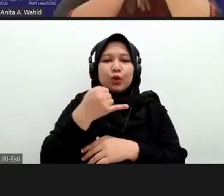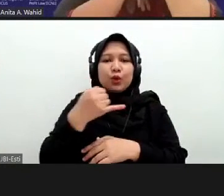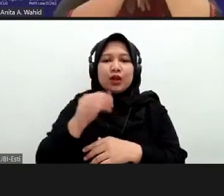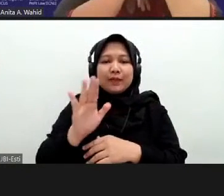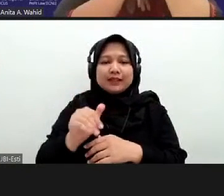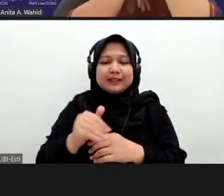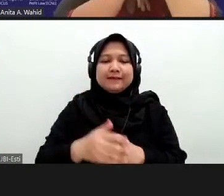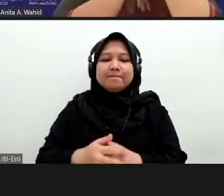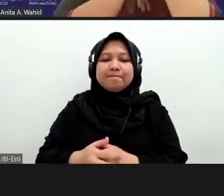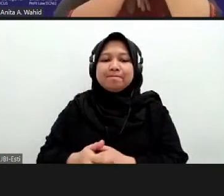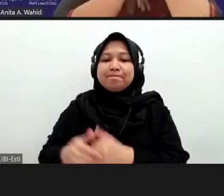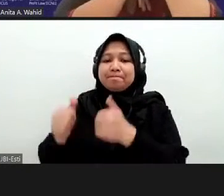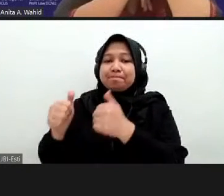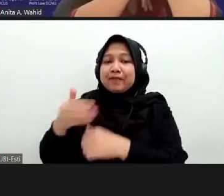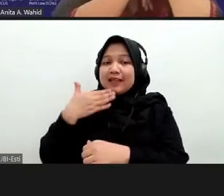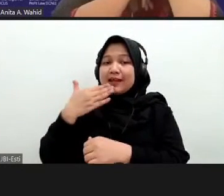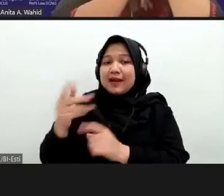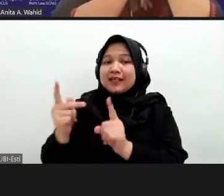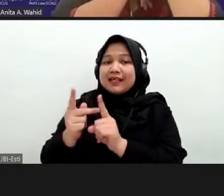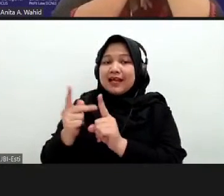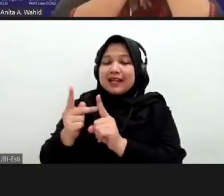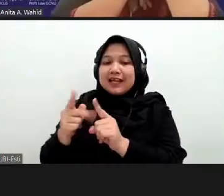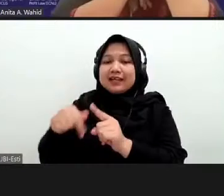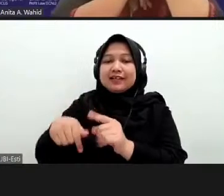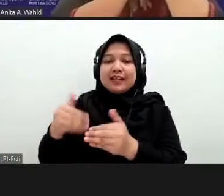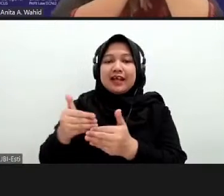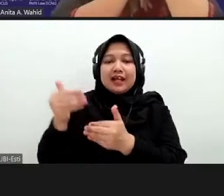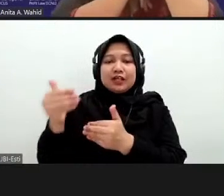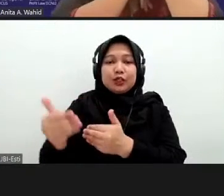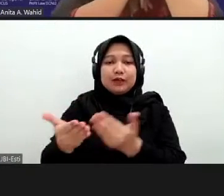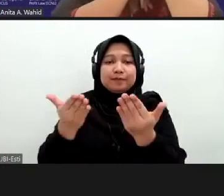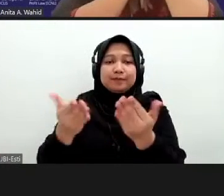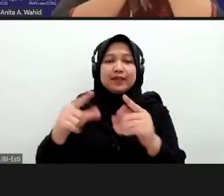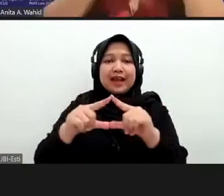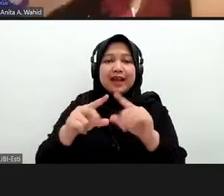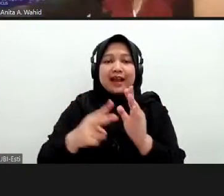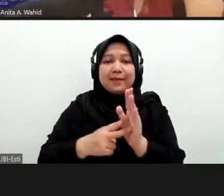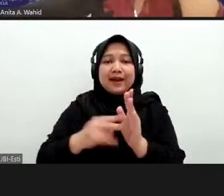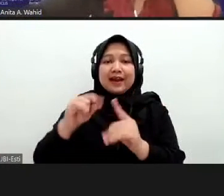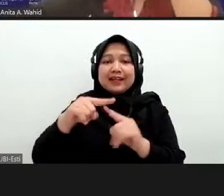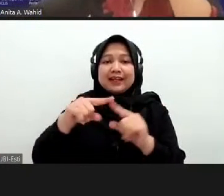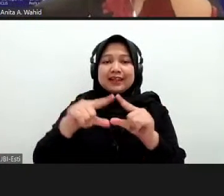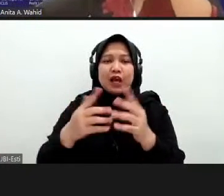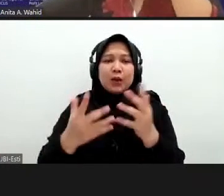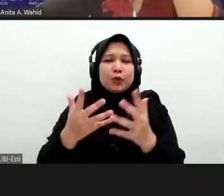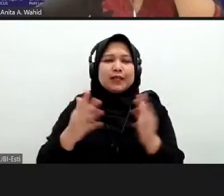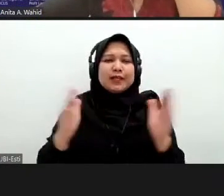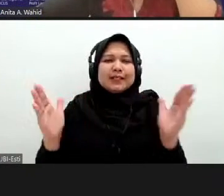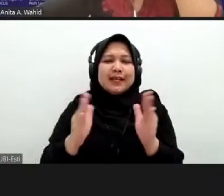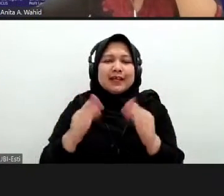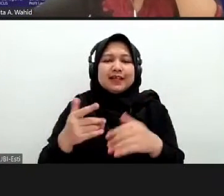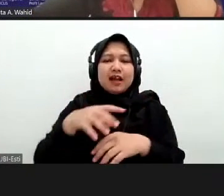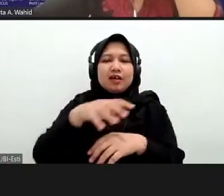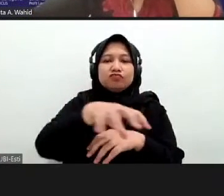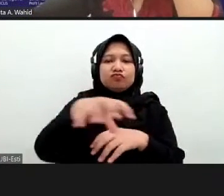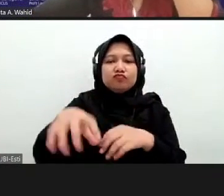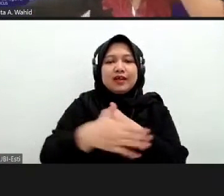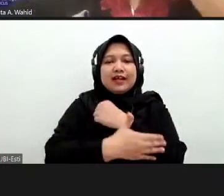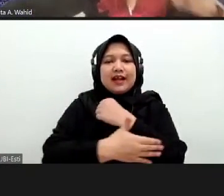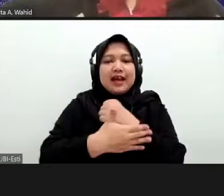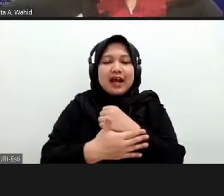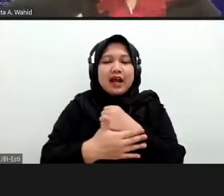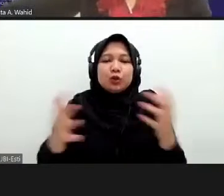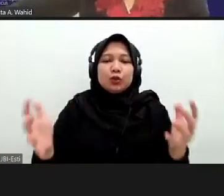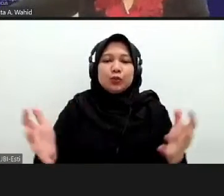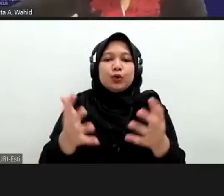much. Thank you, Mr. Hanung. The floor will be go to Miss Anita. Briefly, what can we do